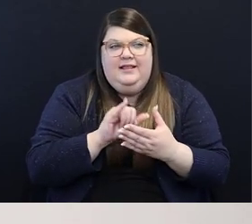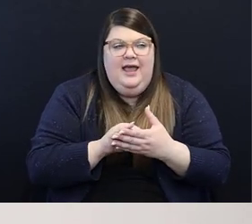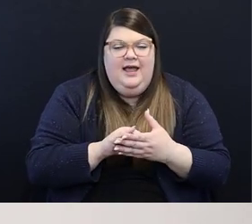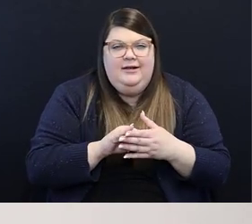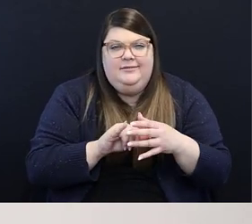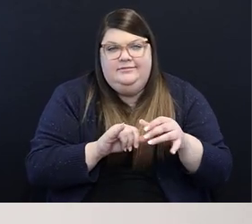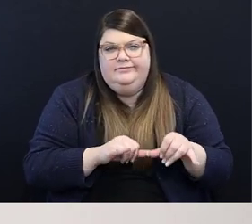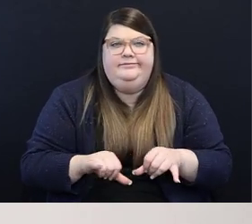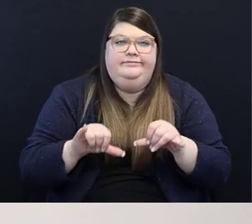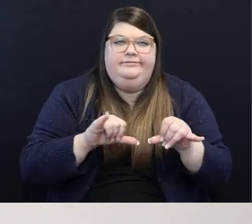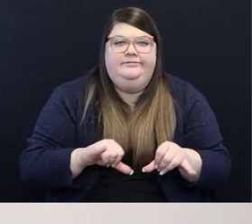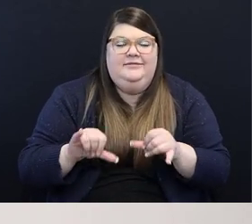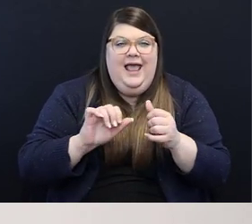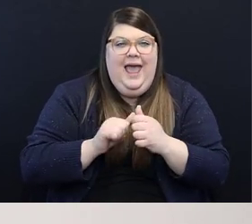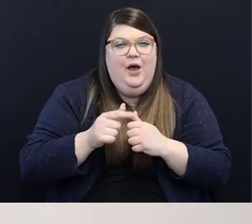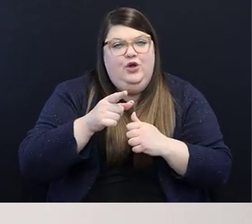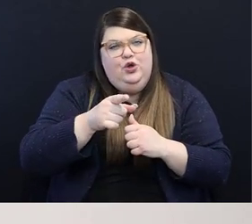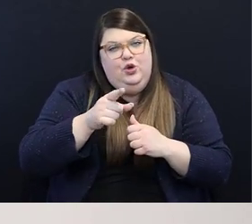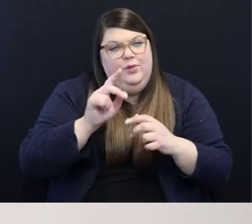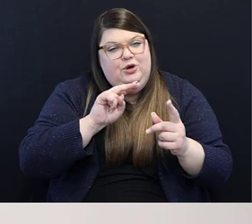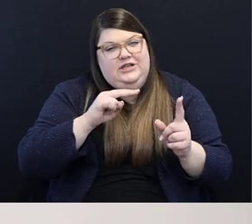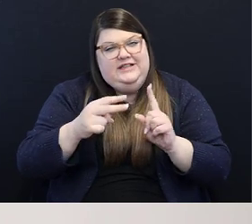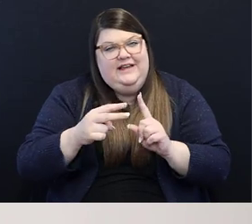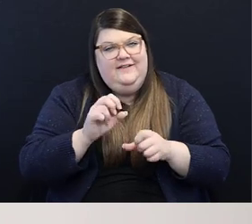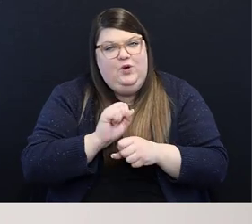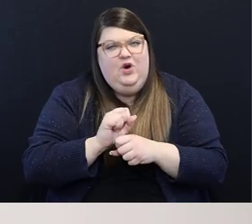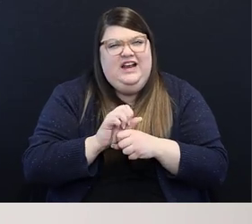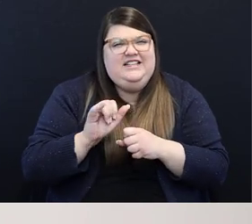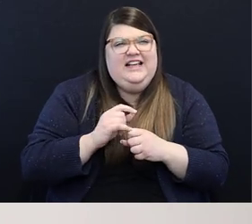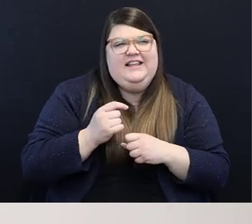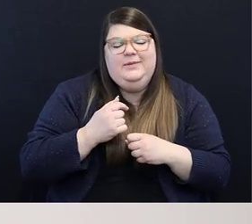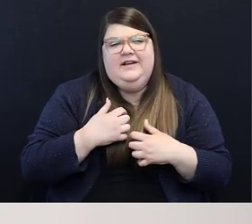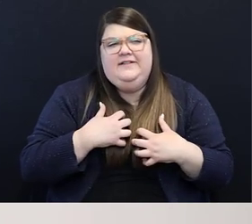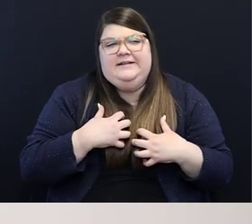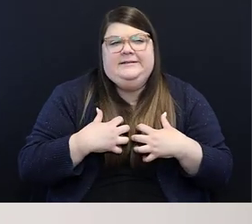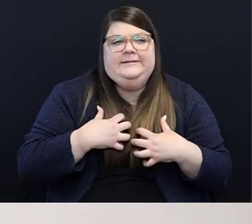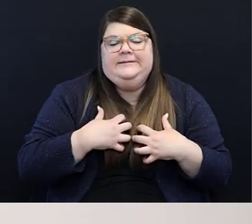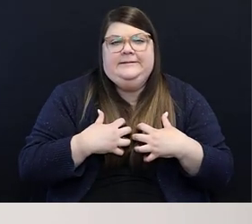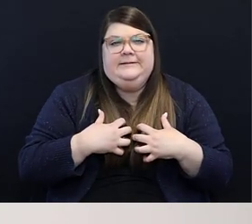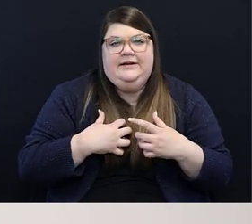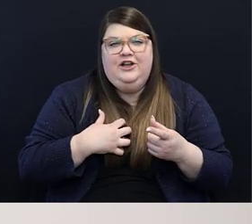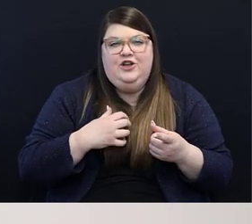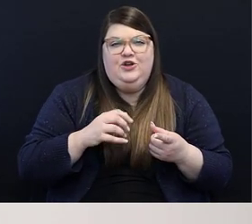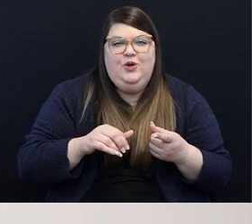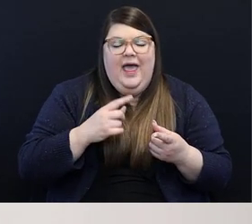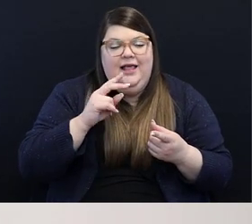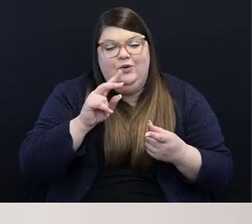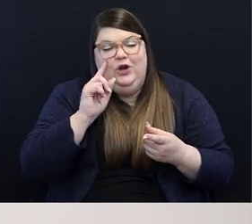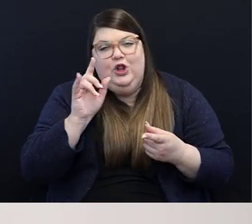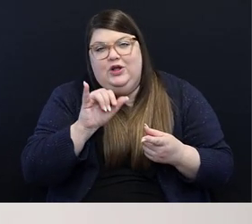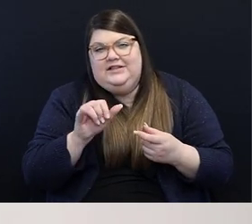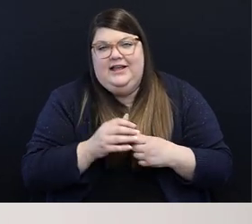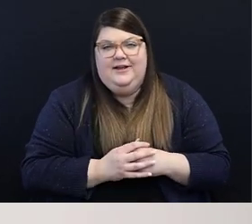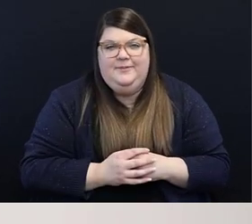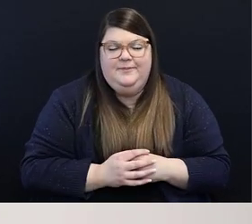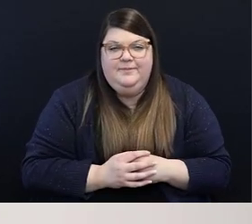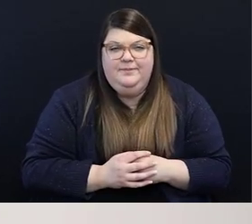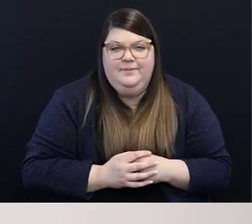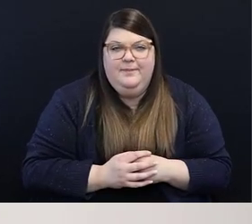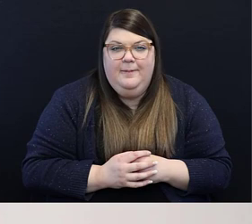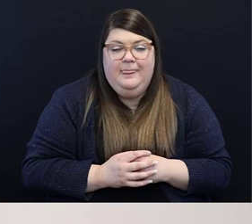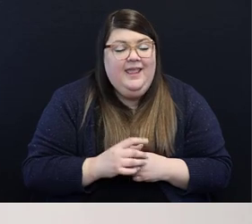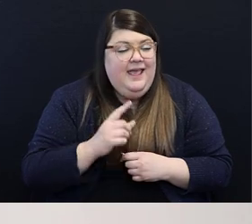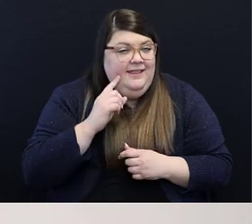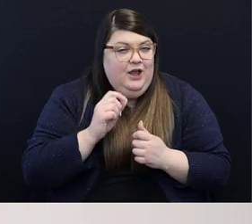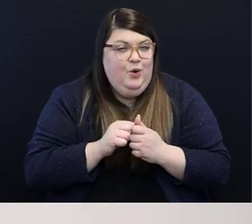a way that you perceive the work. It creates like a little itch to the way that it looks. And I think like with the margins and these